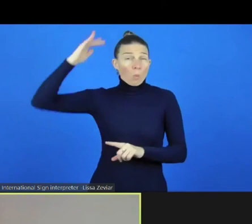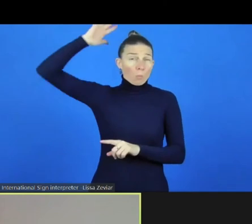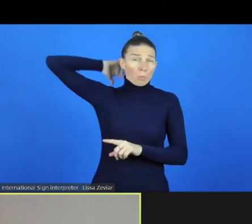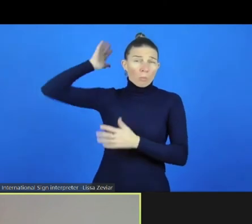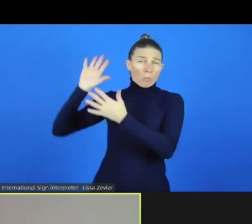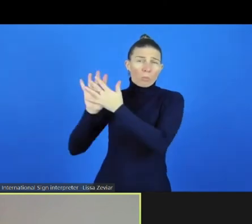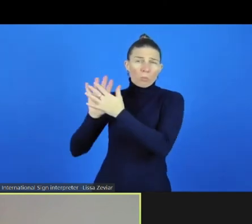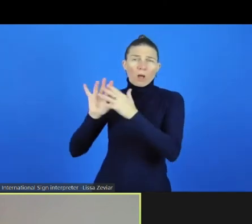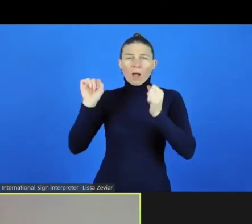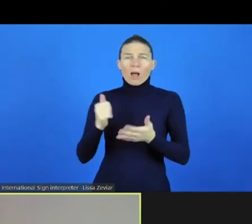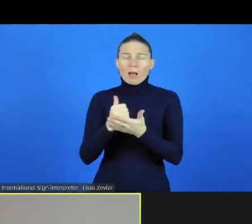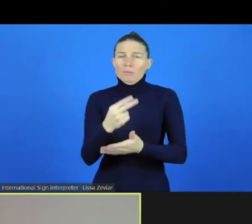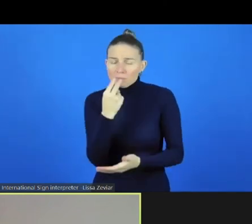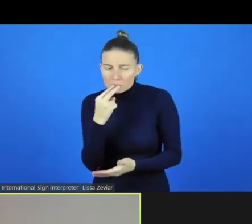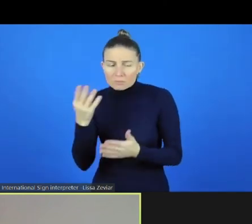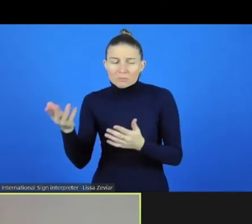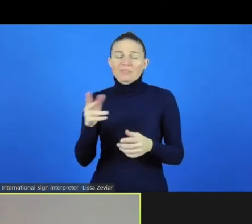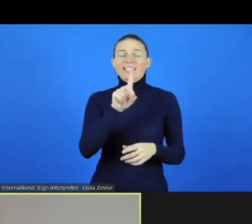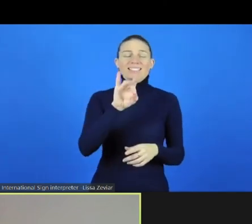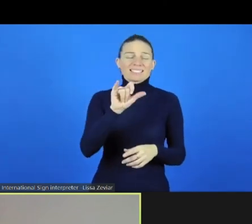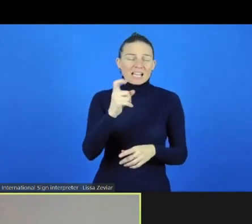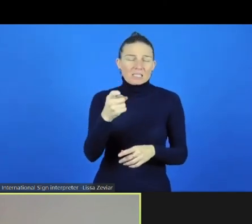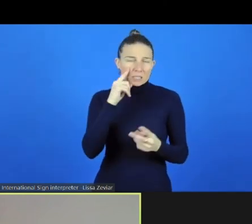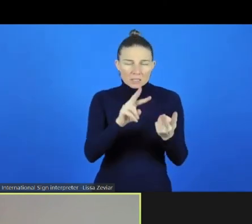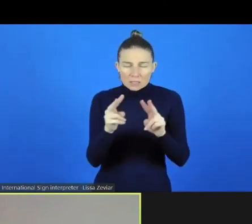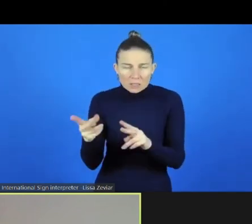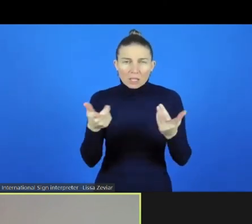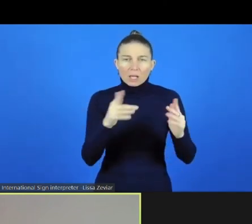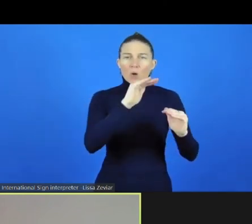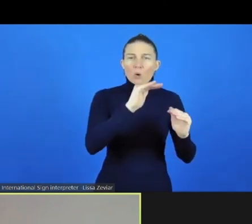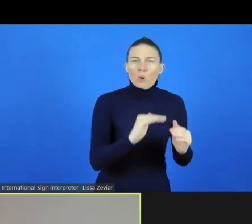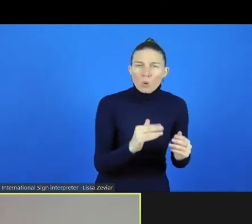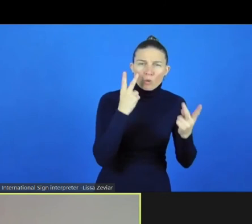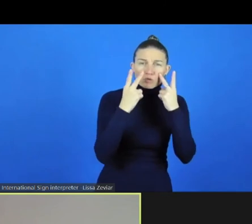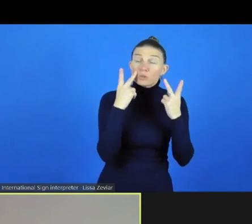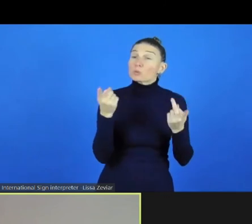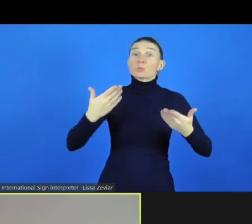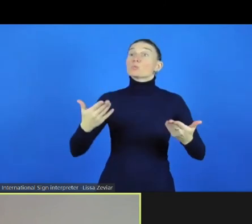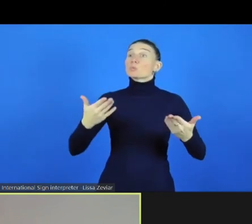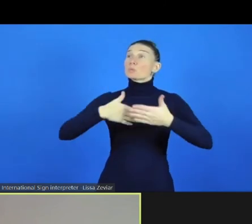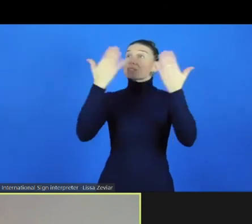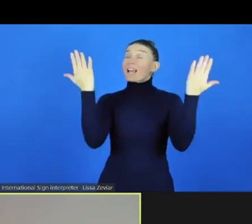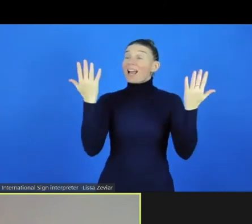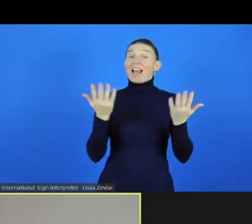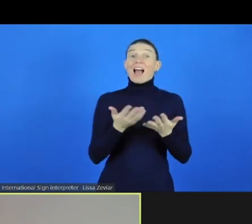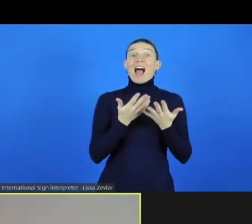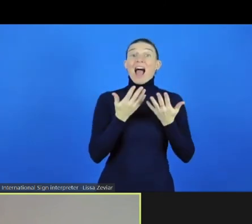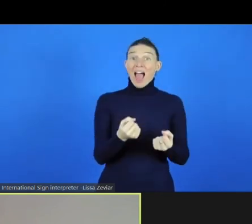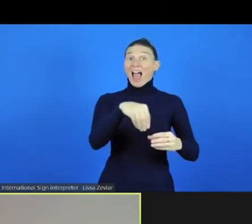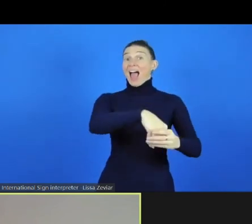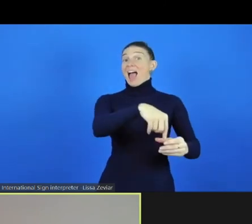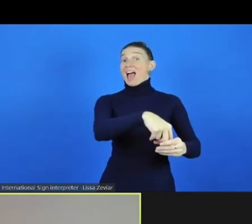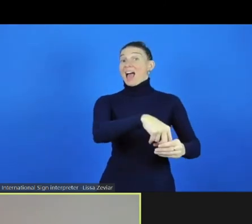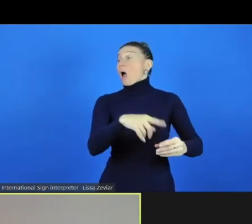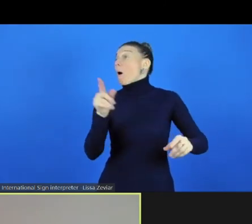dyslexia, low vision. All of this is built into modern technology, but the knowledge is not out there. People don't know that it's